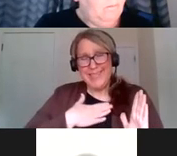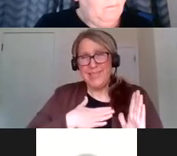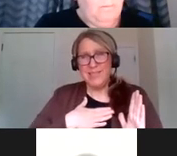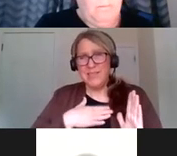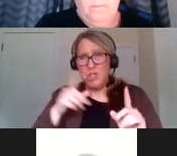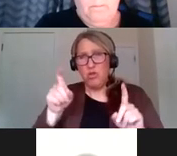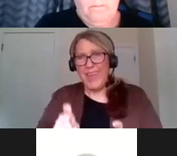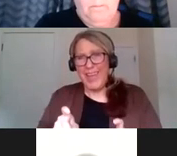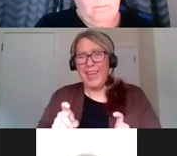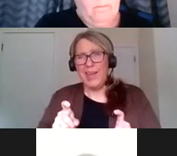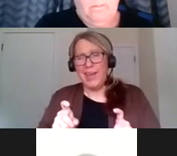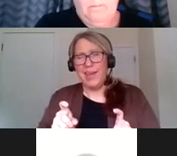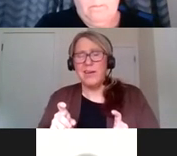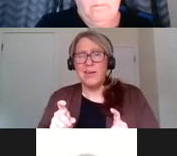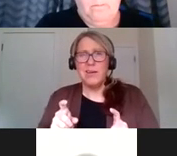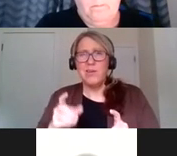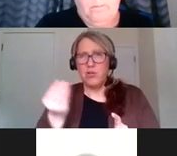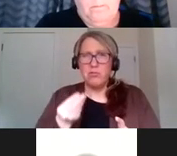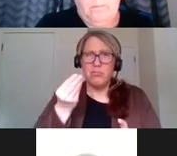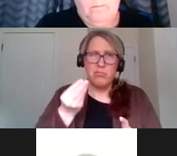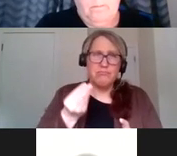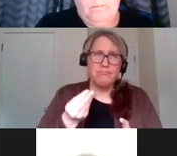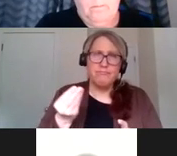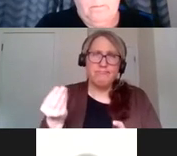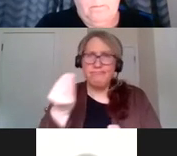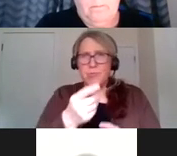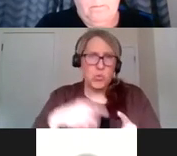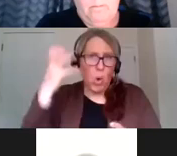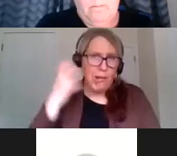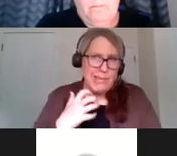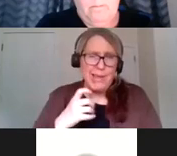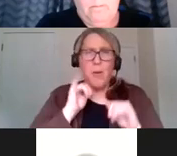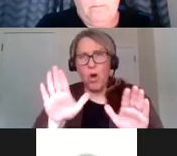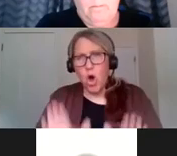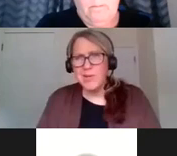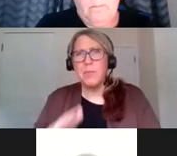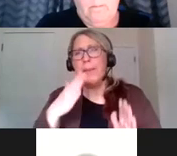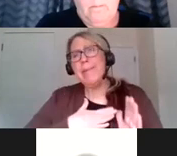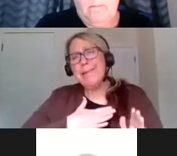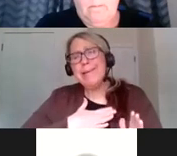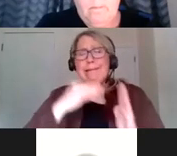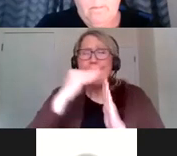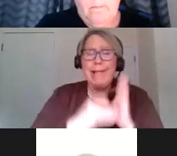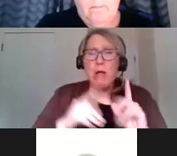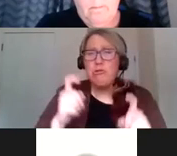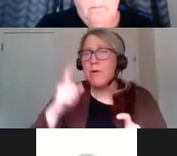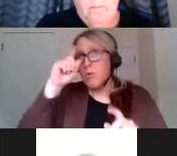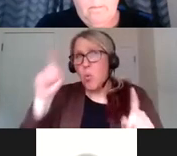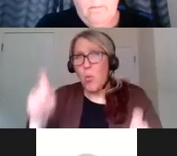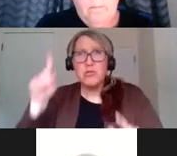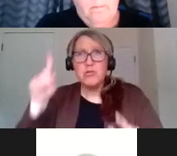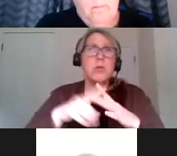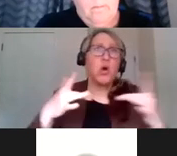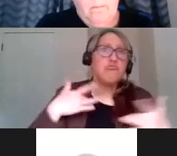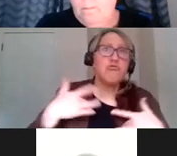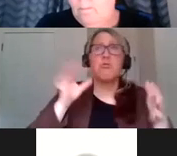back to Arlene, which is awesome. So please fill out that survey. If there's any questions, concerns, comments, let